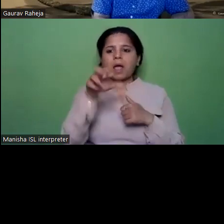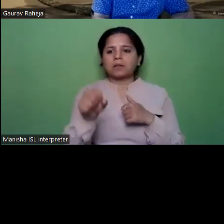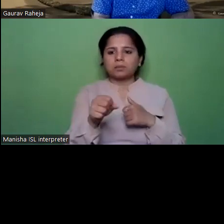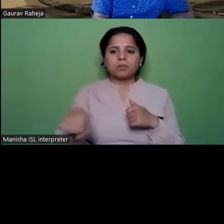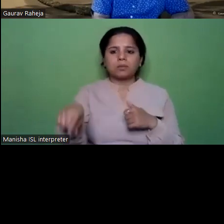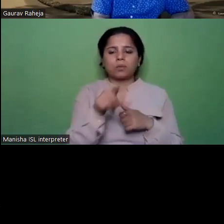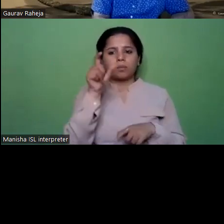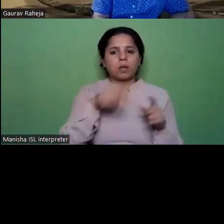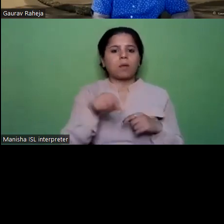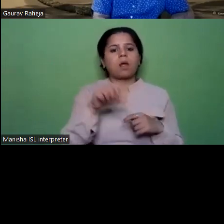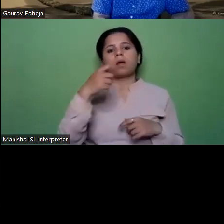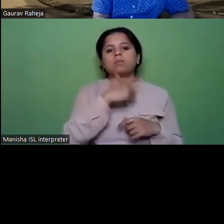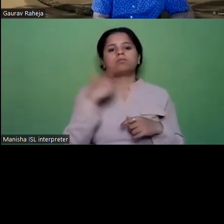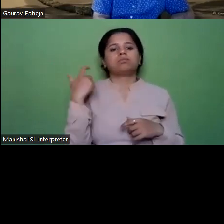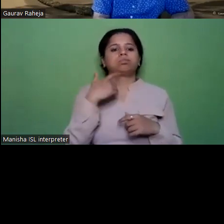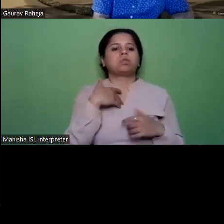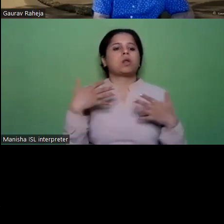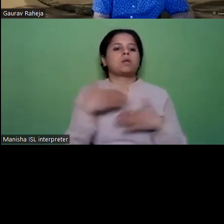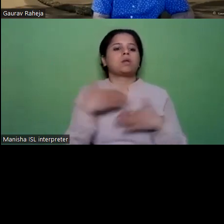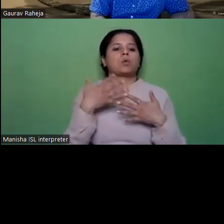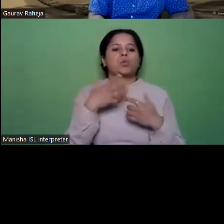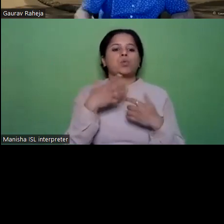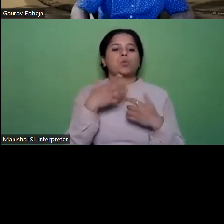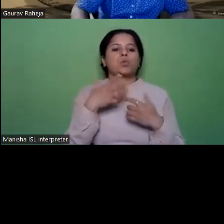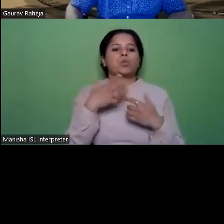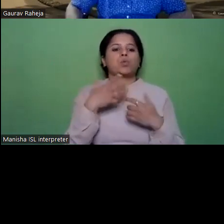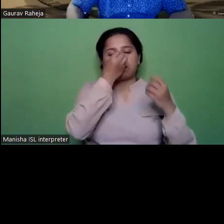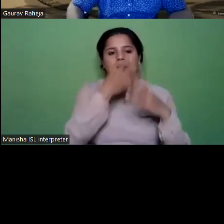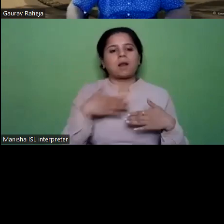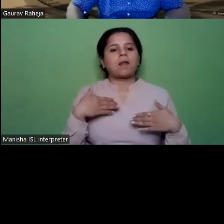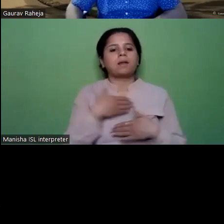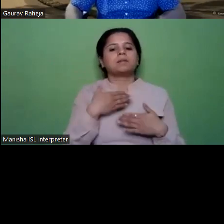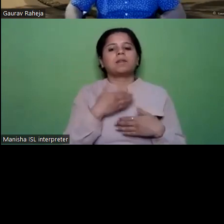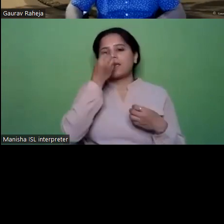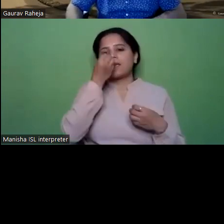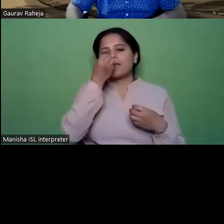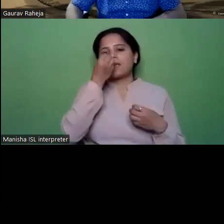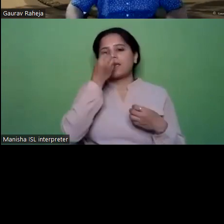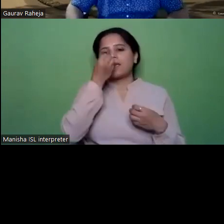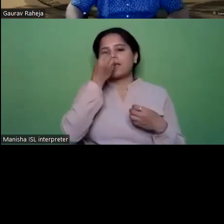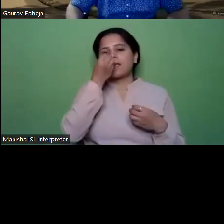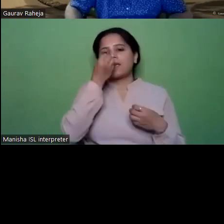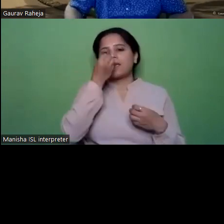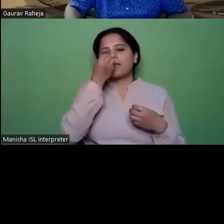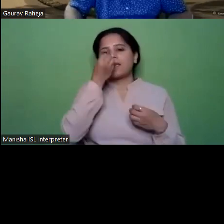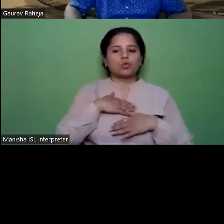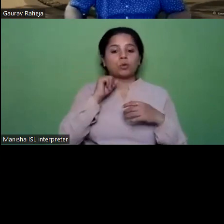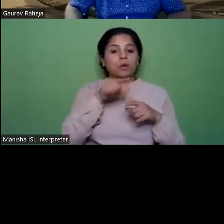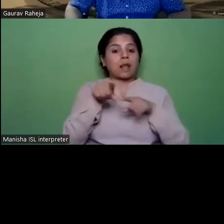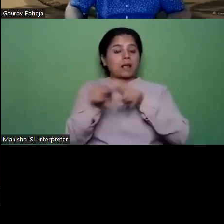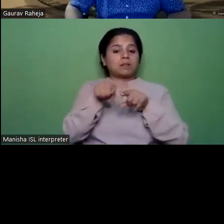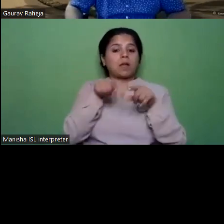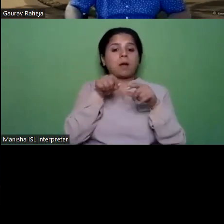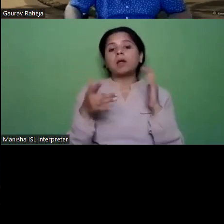a shower tray in which you can sit here and enjoy the bath in the bathtub. This is an example of technologies